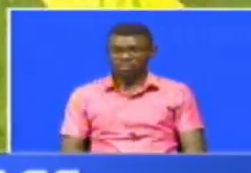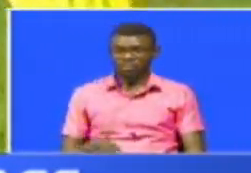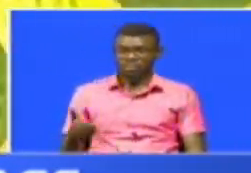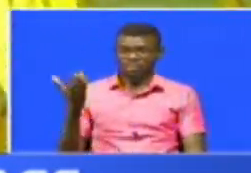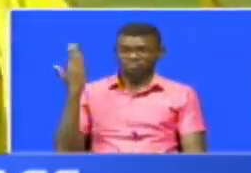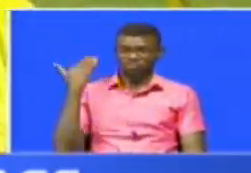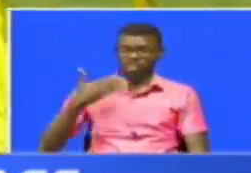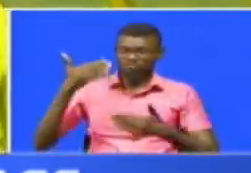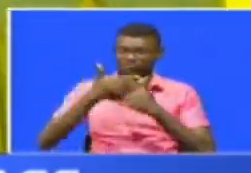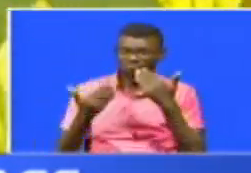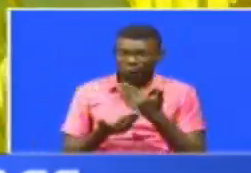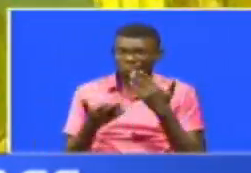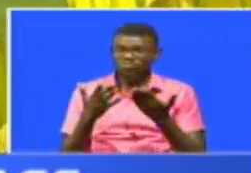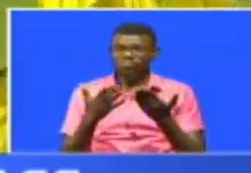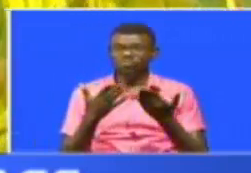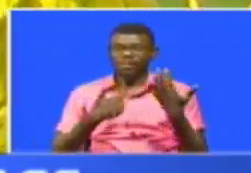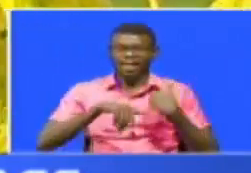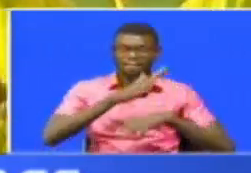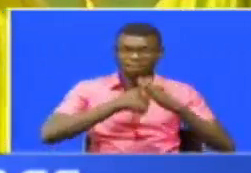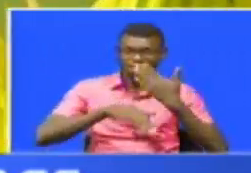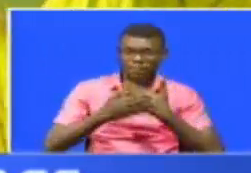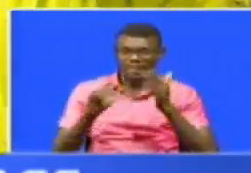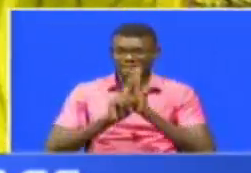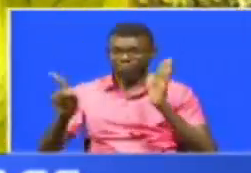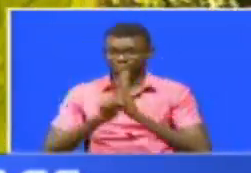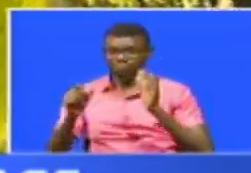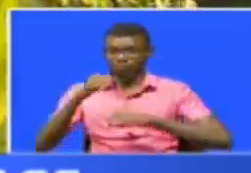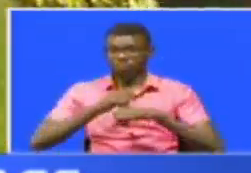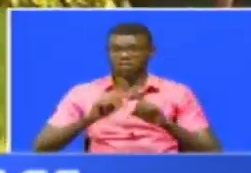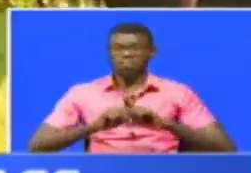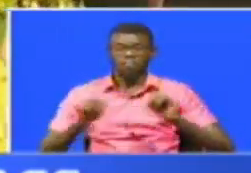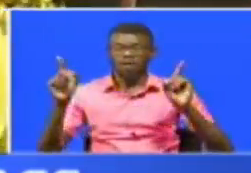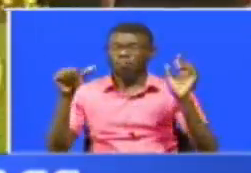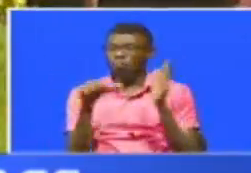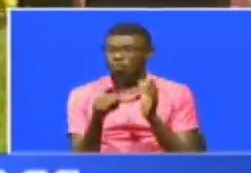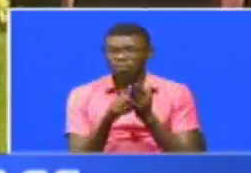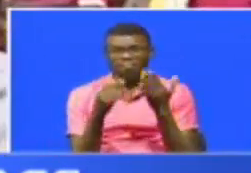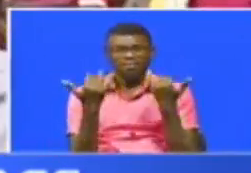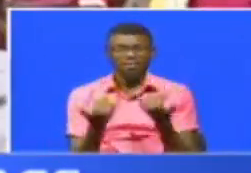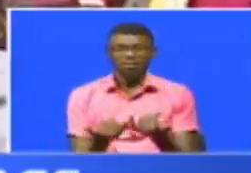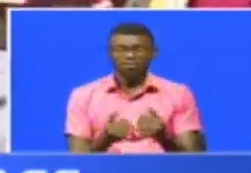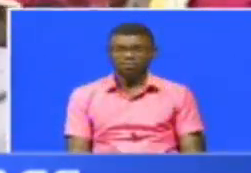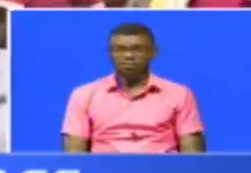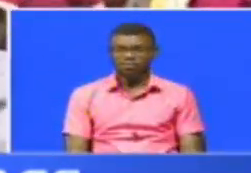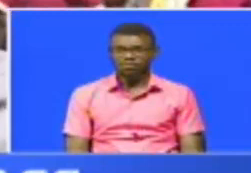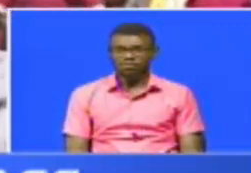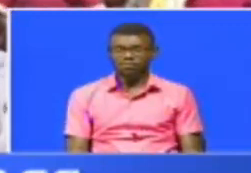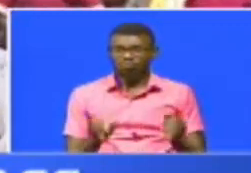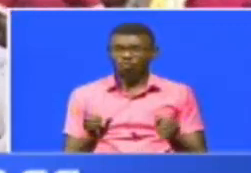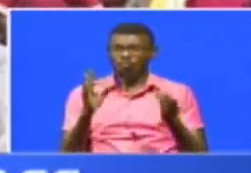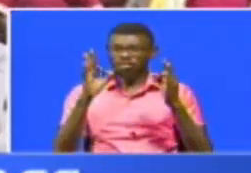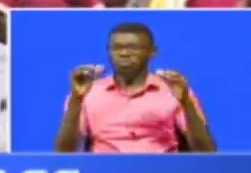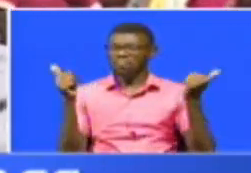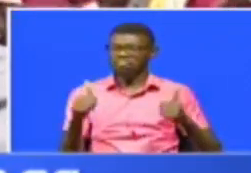Initially designed to be a day mixed primary school, the environmental realities have made this impossible. No, it is not official when it